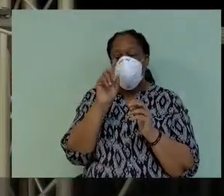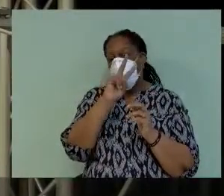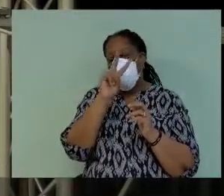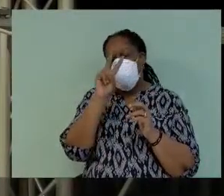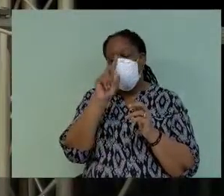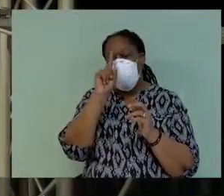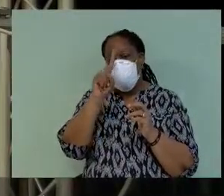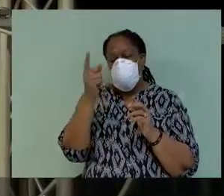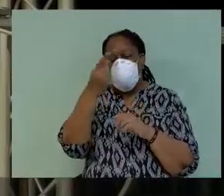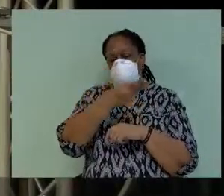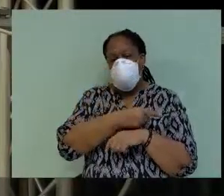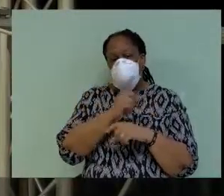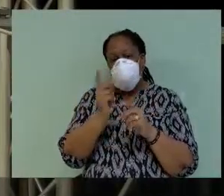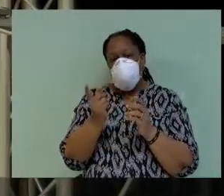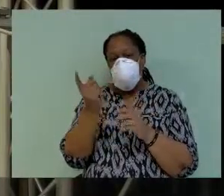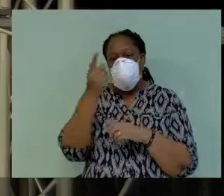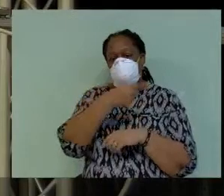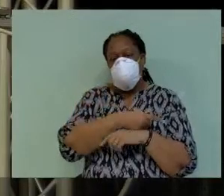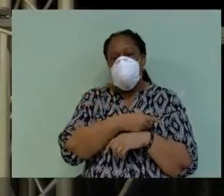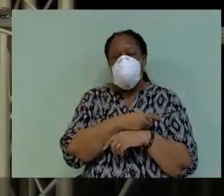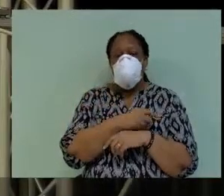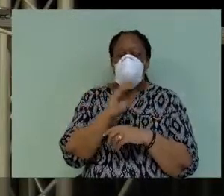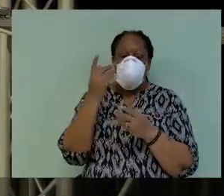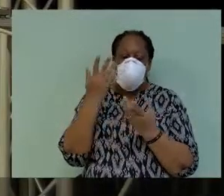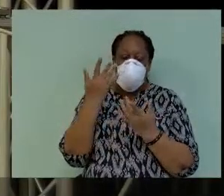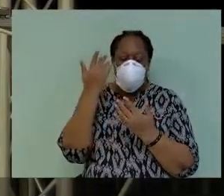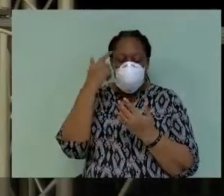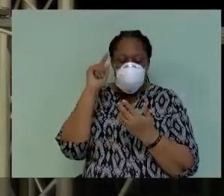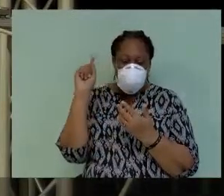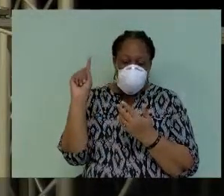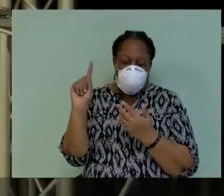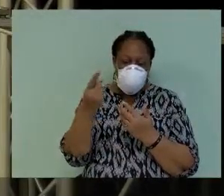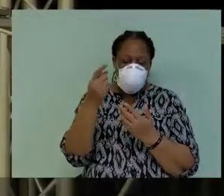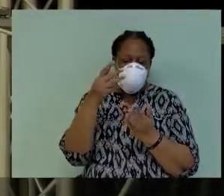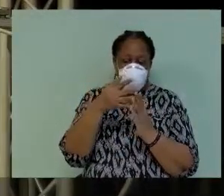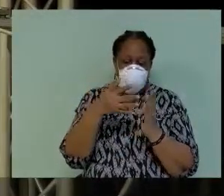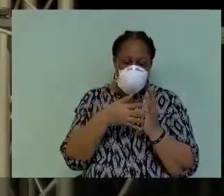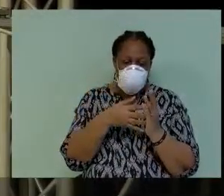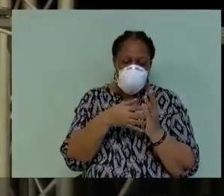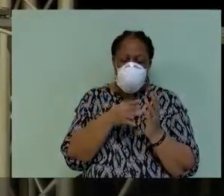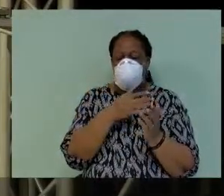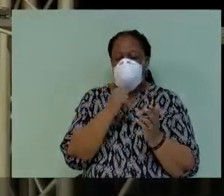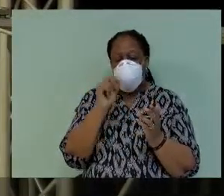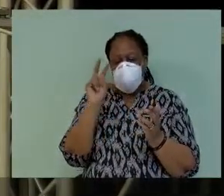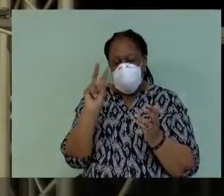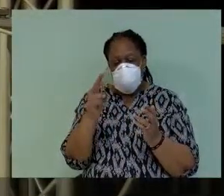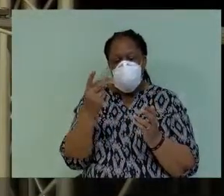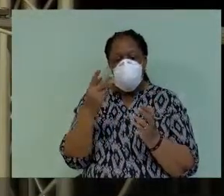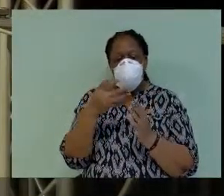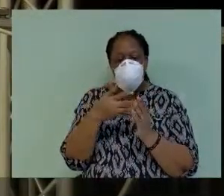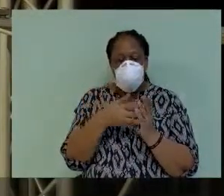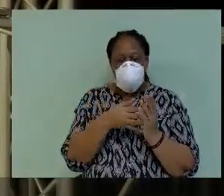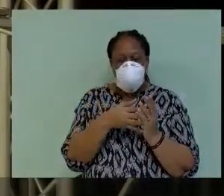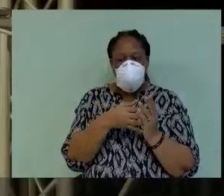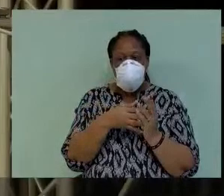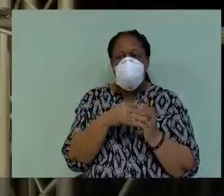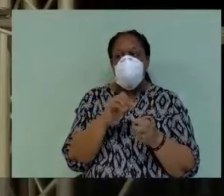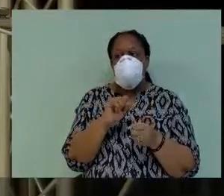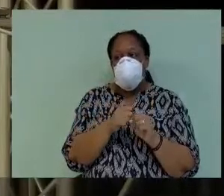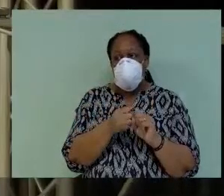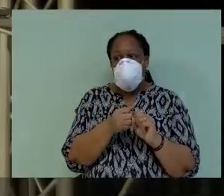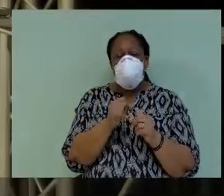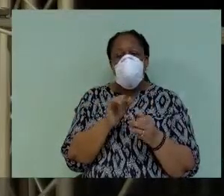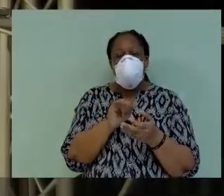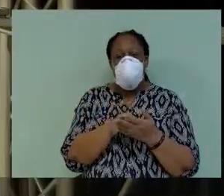because we always wait for the first test that comes back negative before we run the second test. And so sometimes the second test can be a